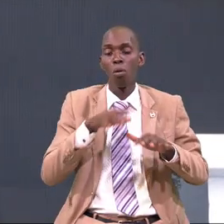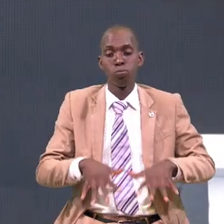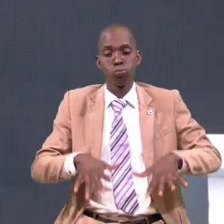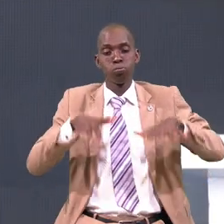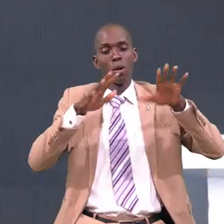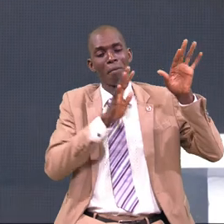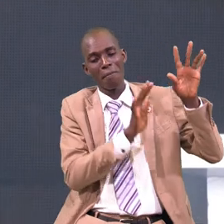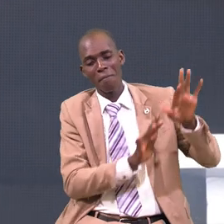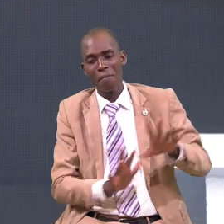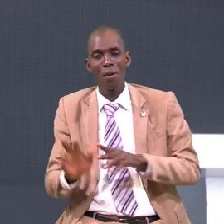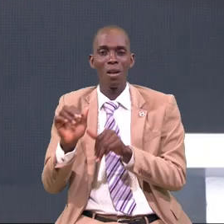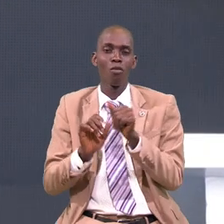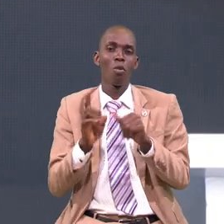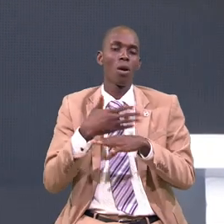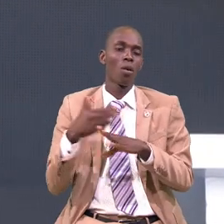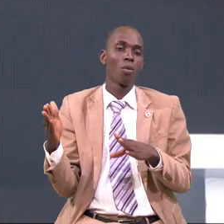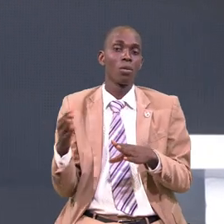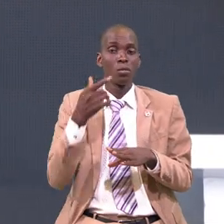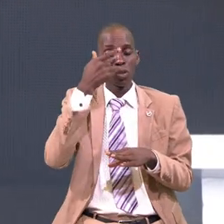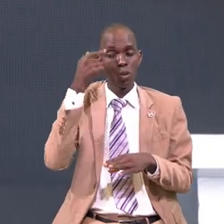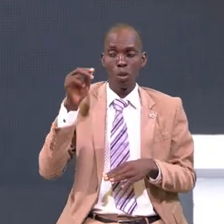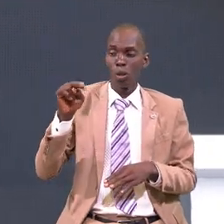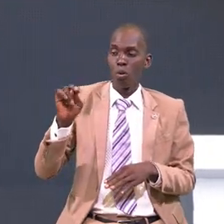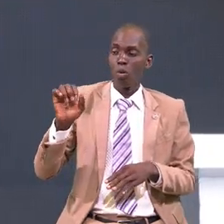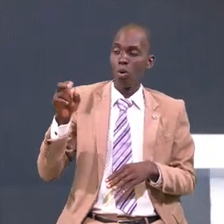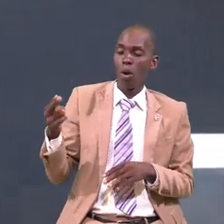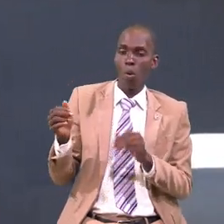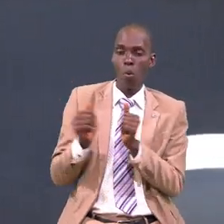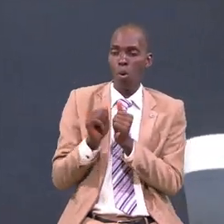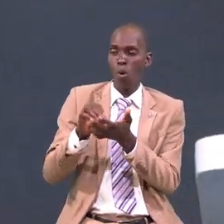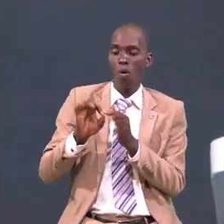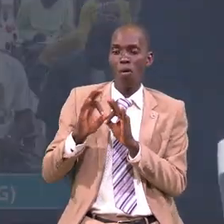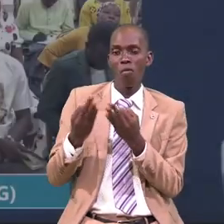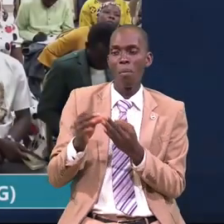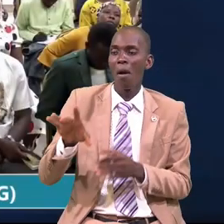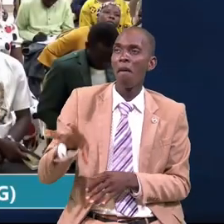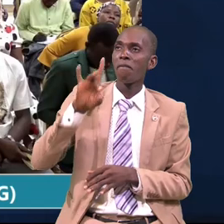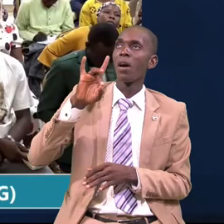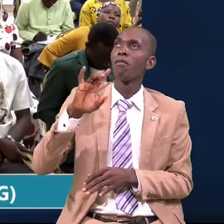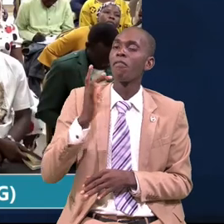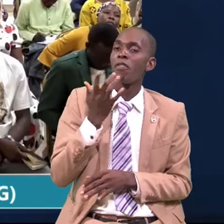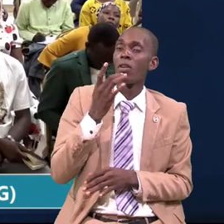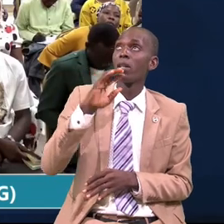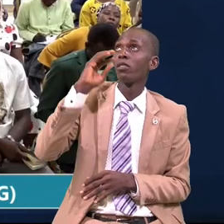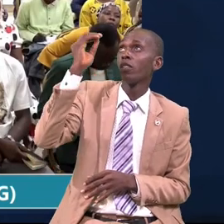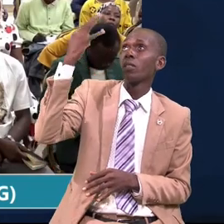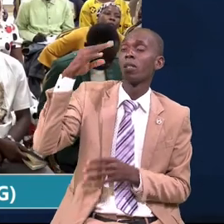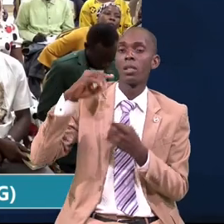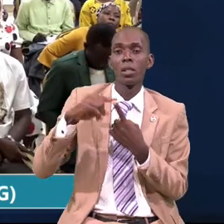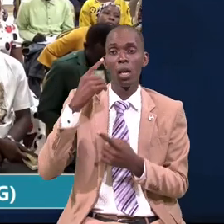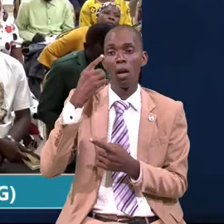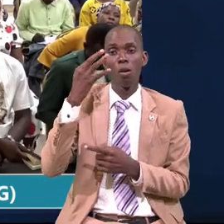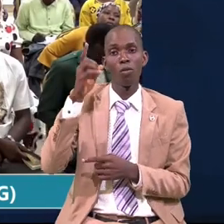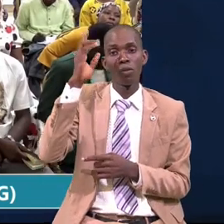Noah and his family, because they found grace in the sight of God, they entered into the ark